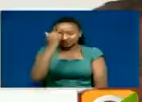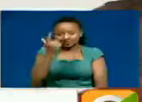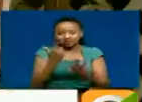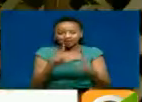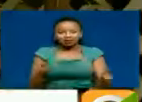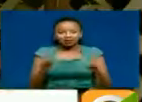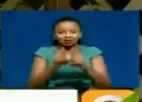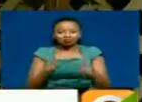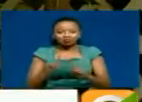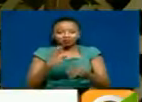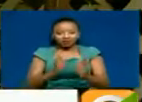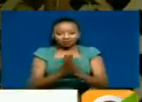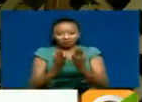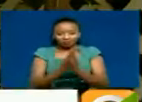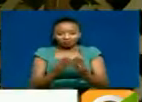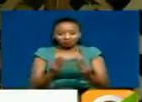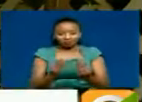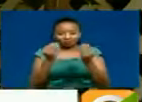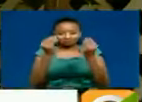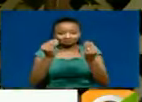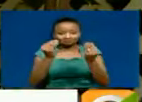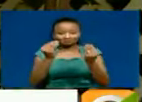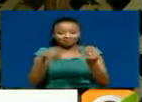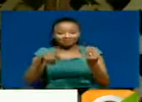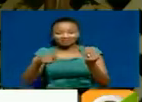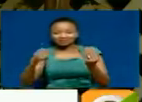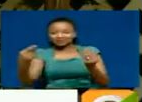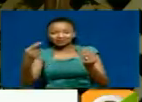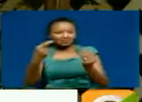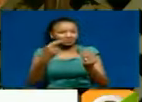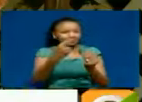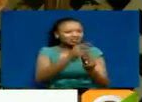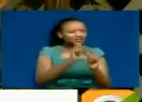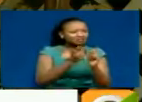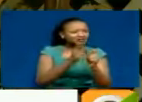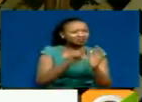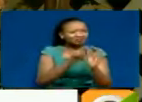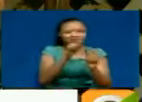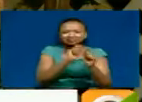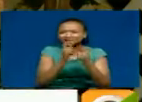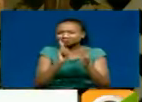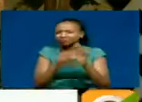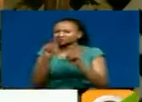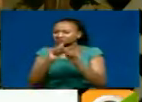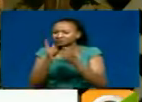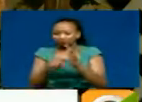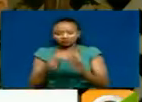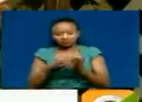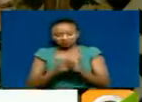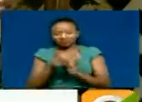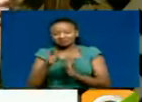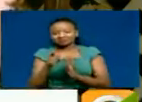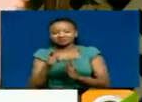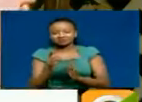usually when I hold the books up for the kids, they usually can't tell what tribe it is. So this is really an